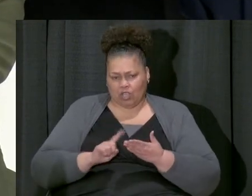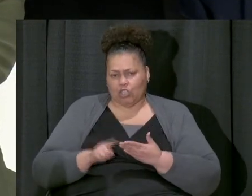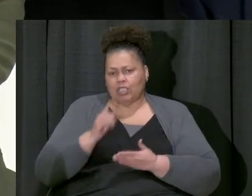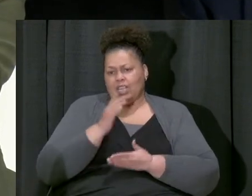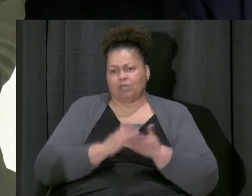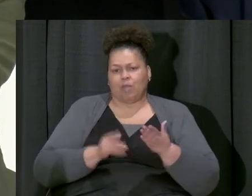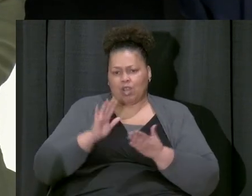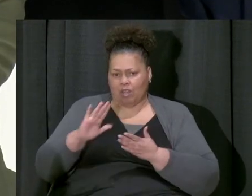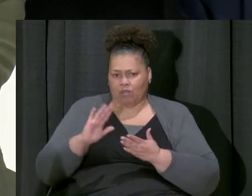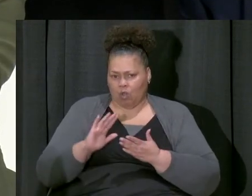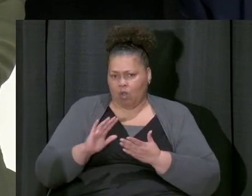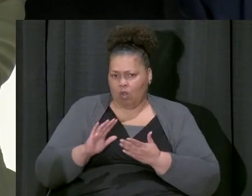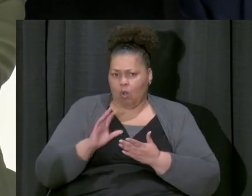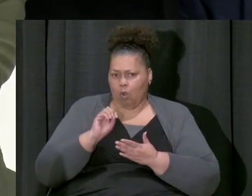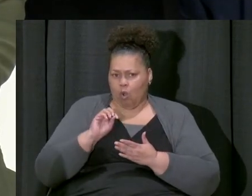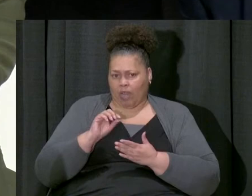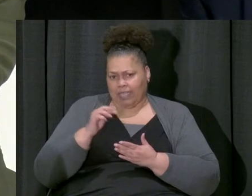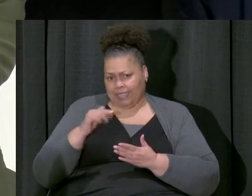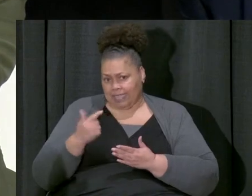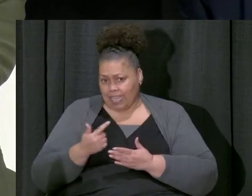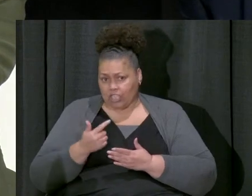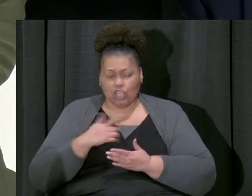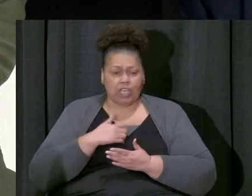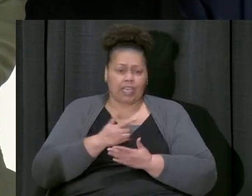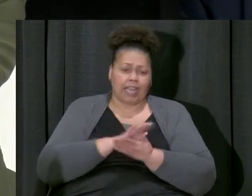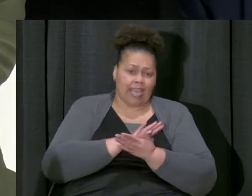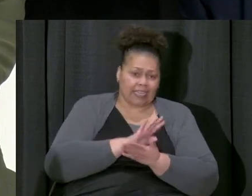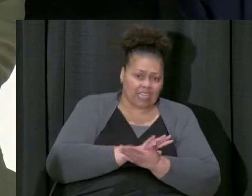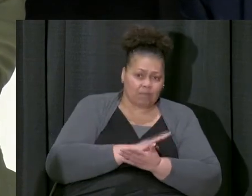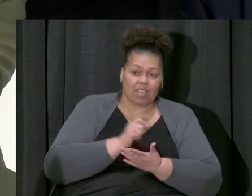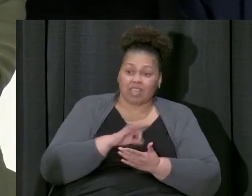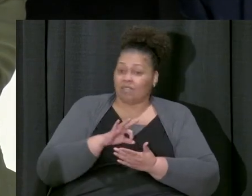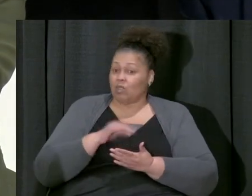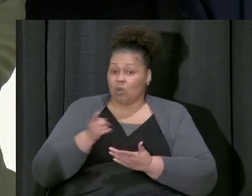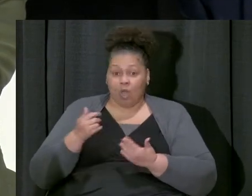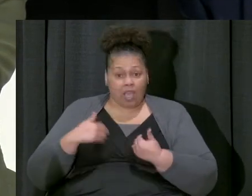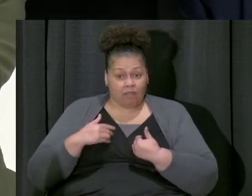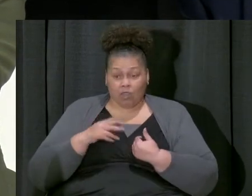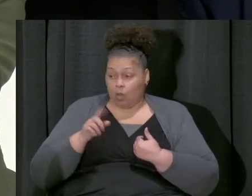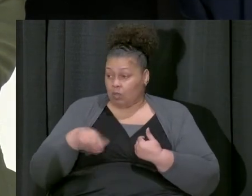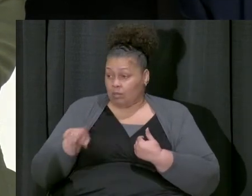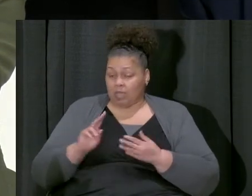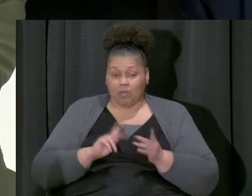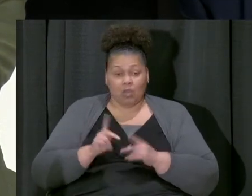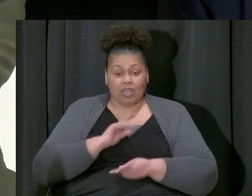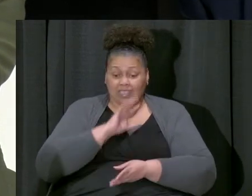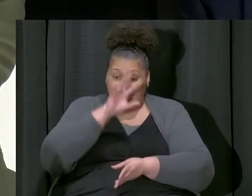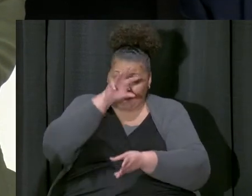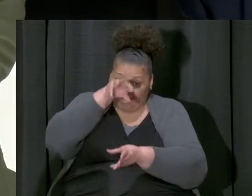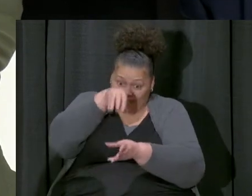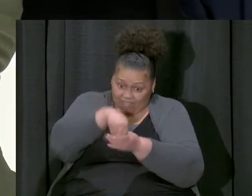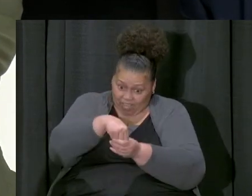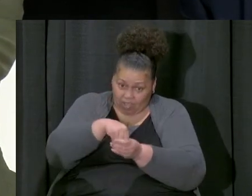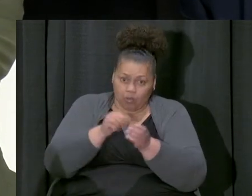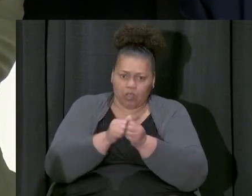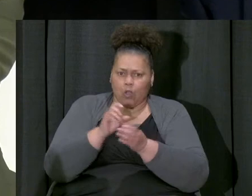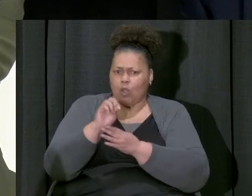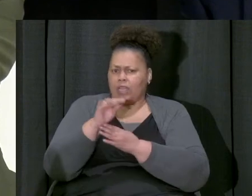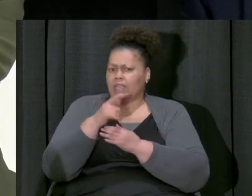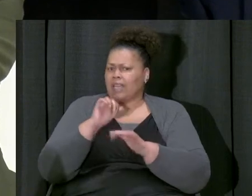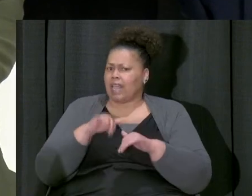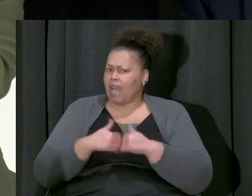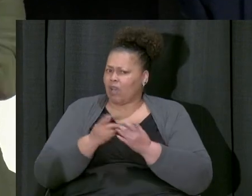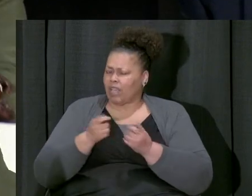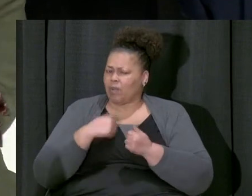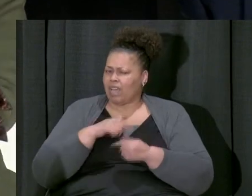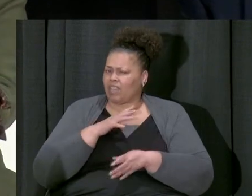organization, you know, academia, industry. If you don't have these people like as a part of your organization, then how can you really have an inclusive